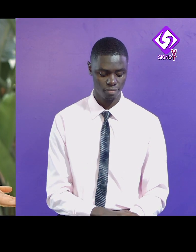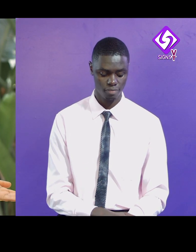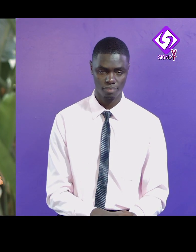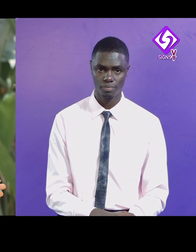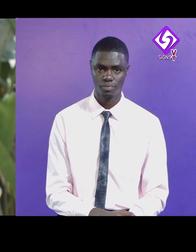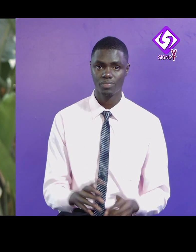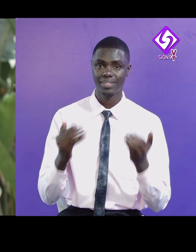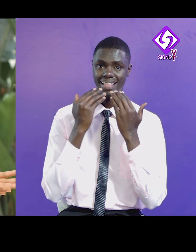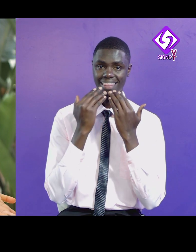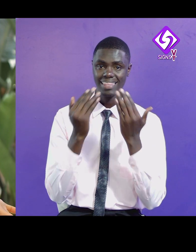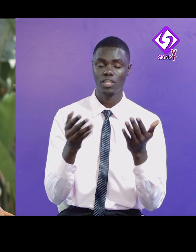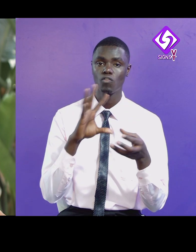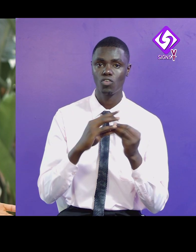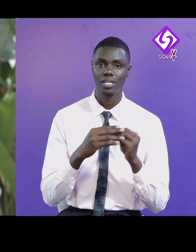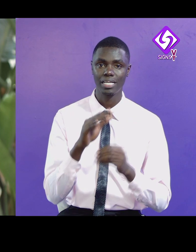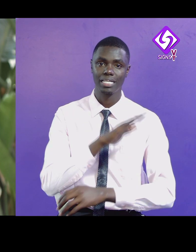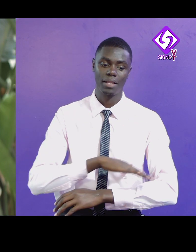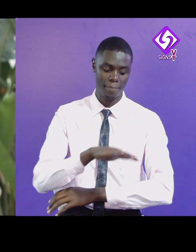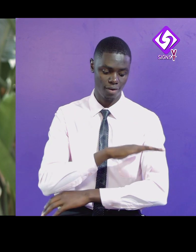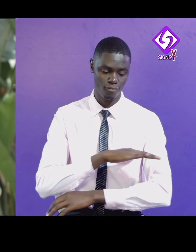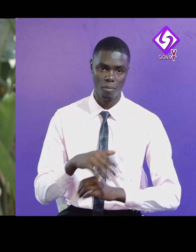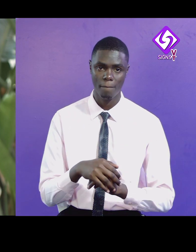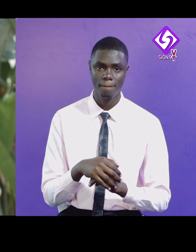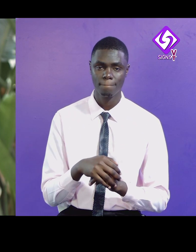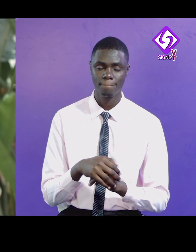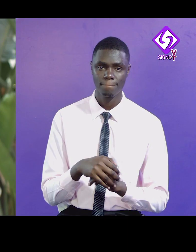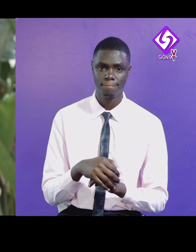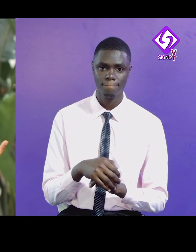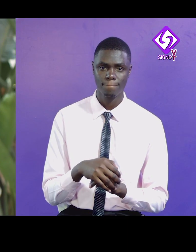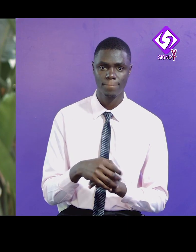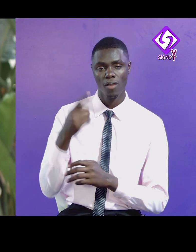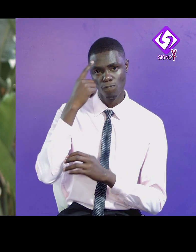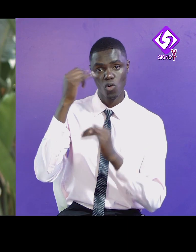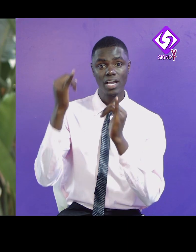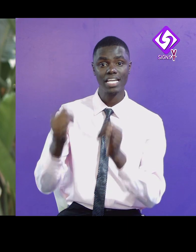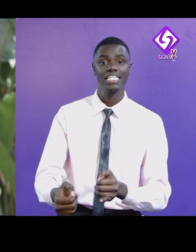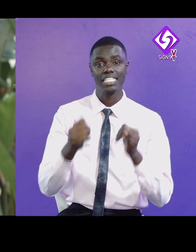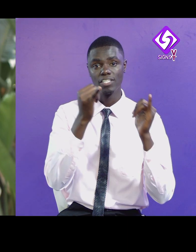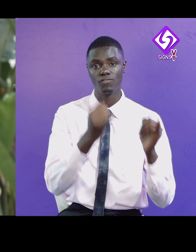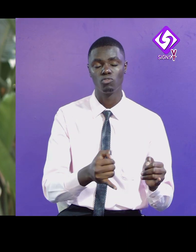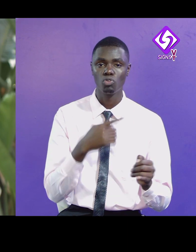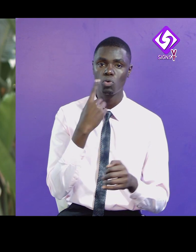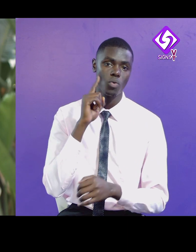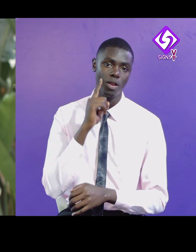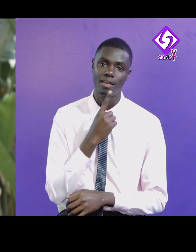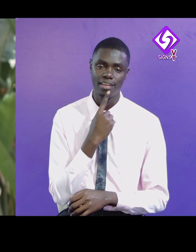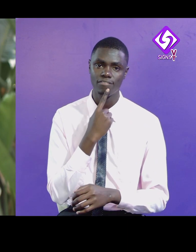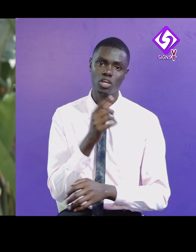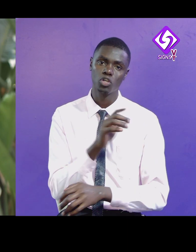thank you for creating platform for the individuals that's got hearing